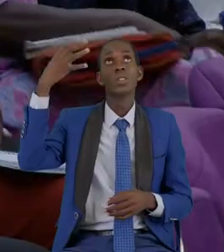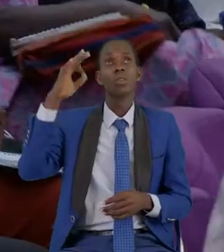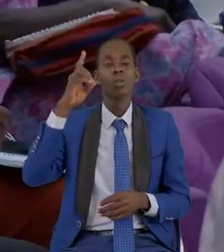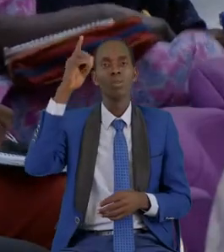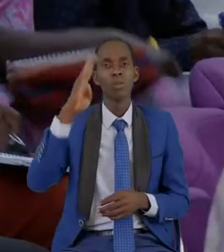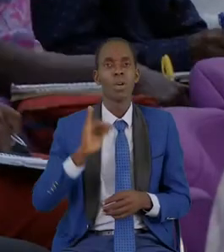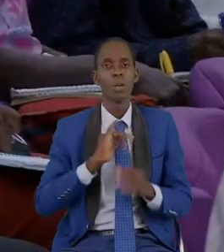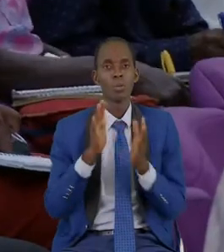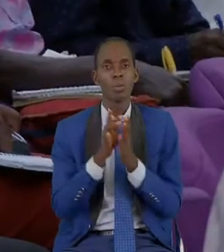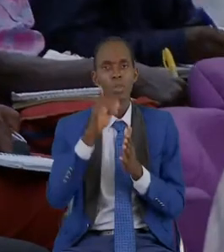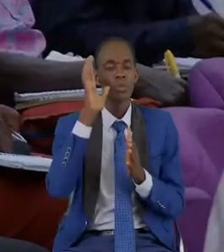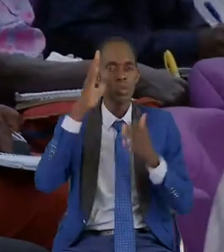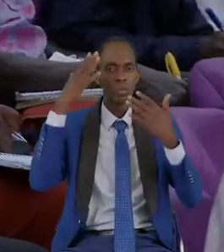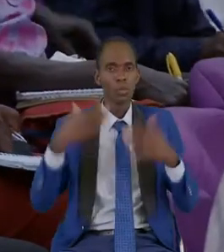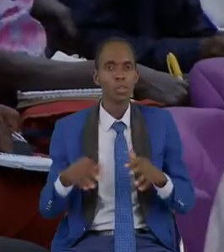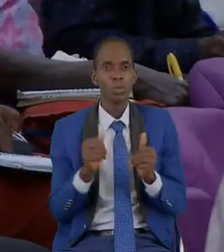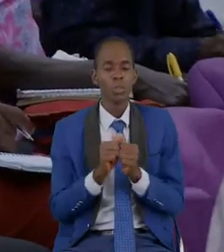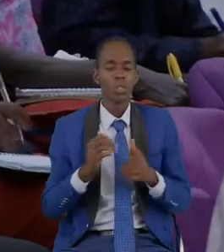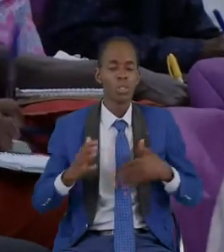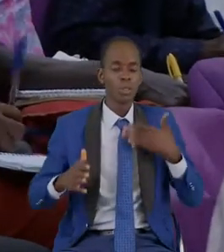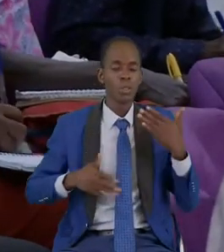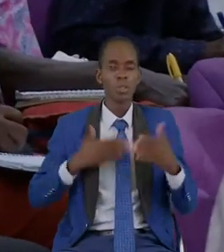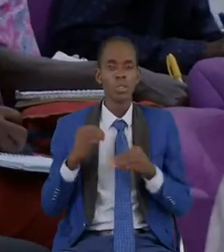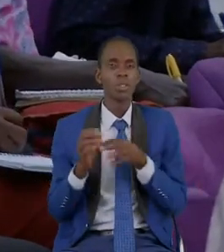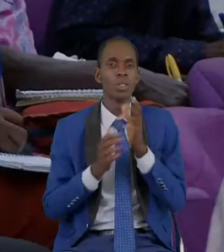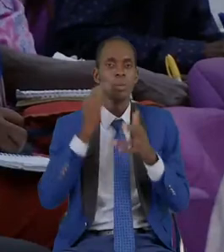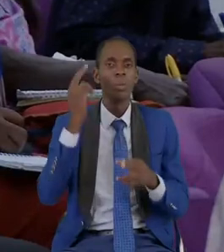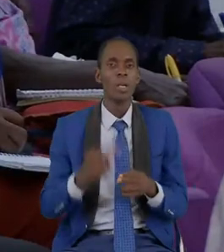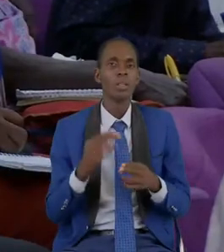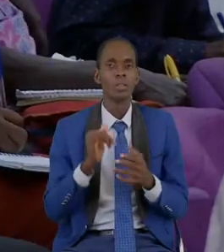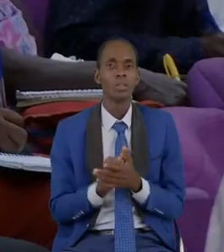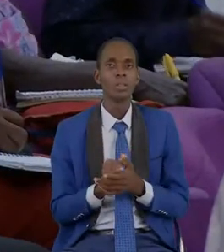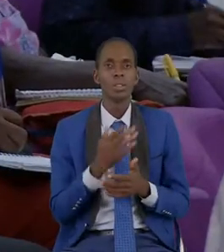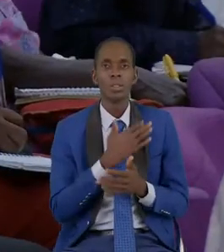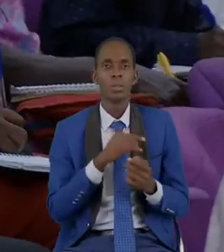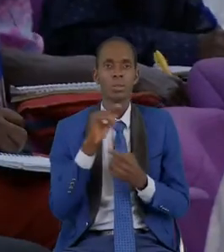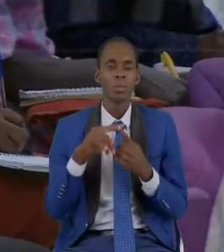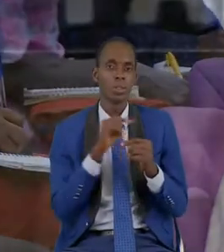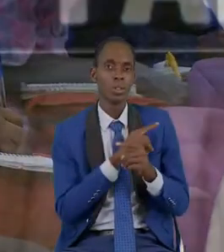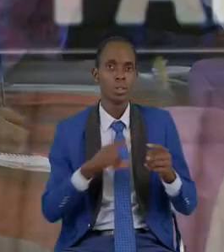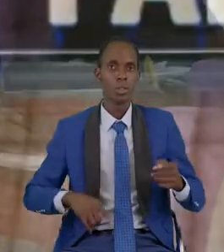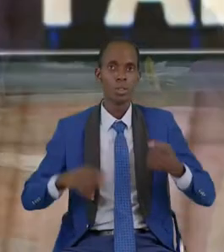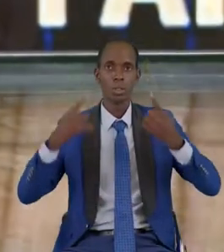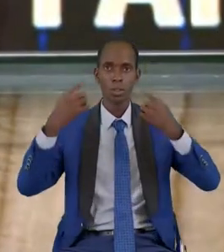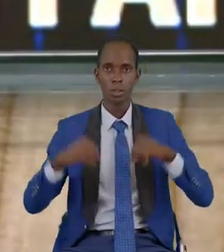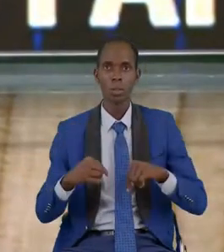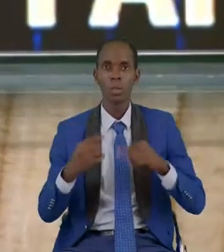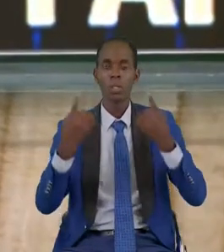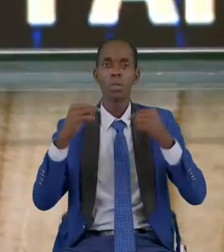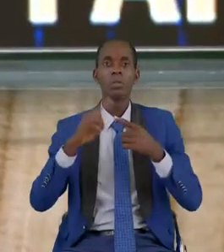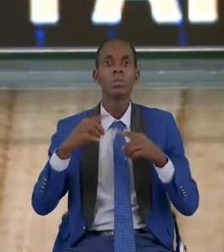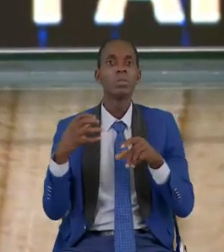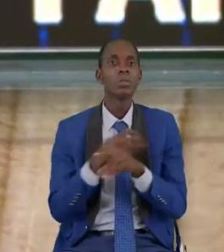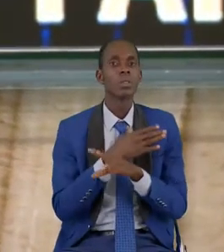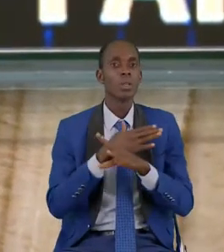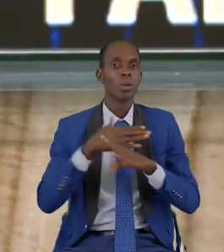joy. We will finish with joy. And when the Lord comes, and he comes to take away the